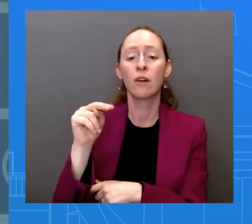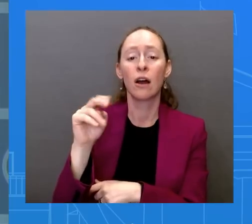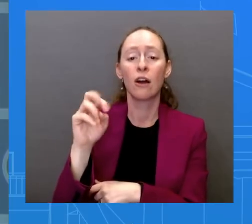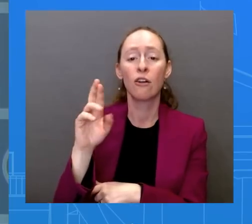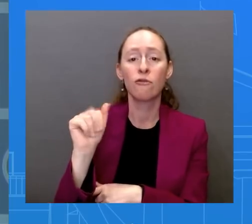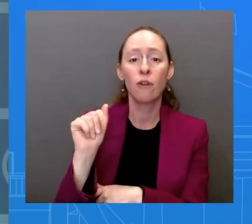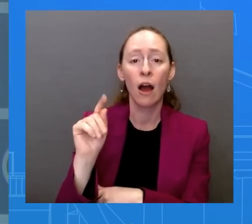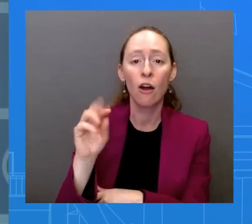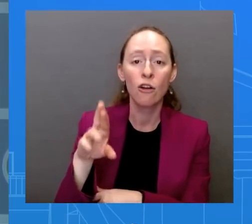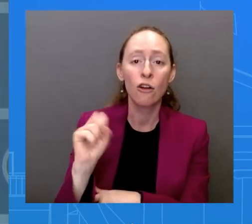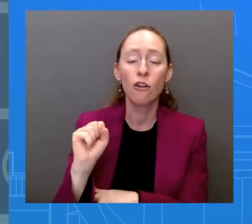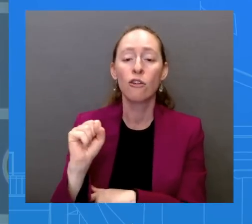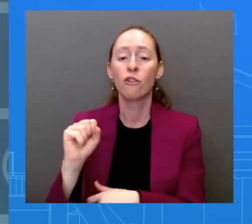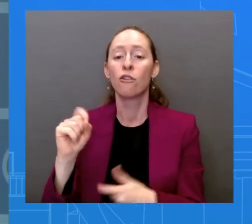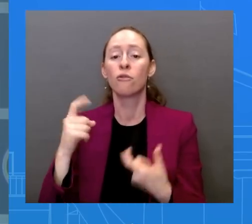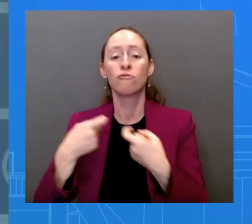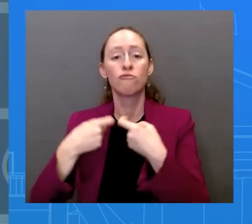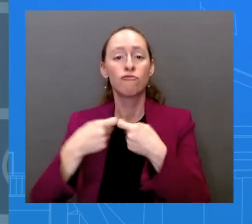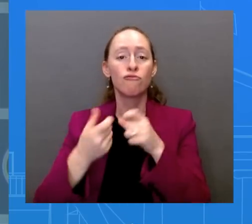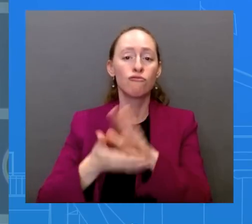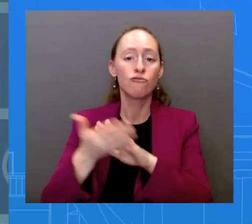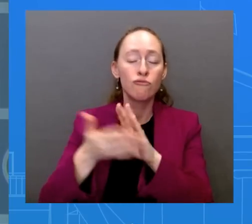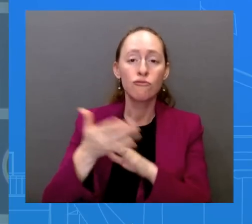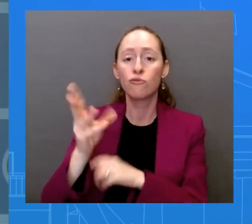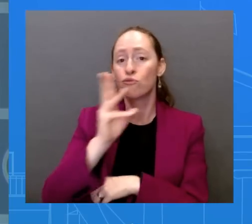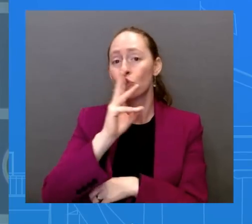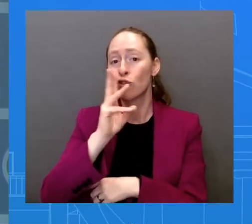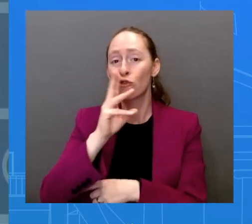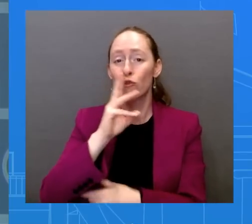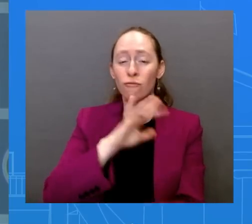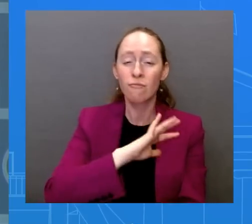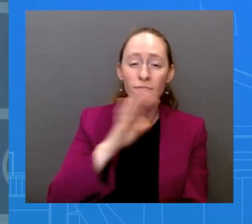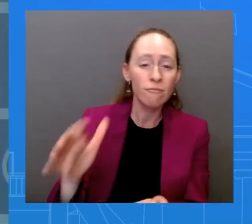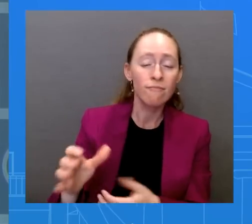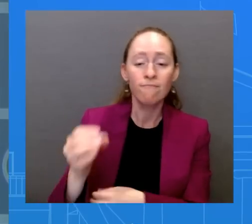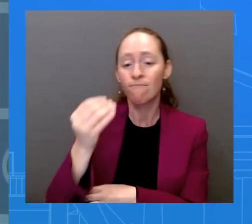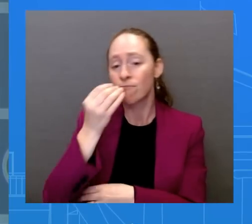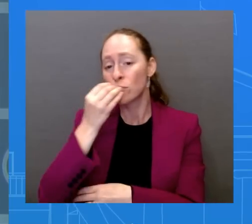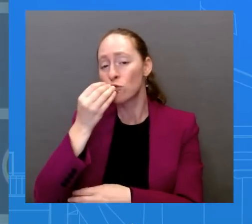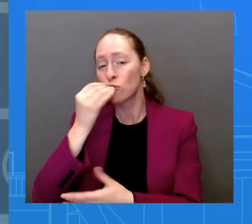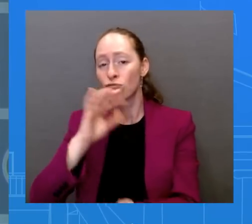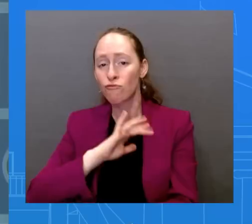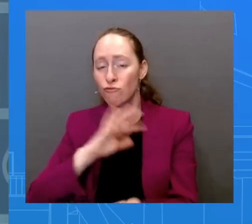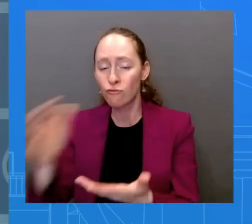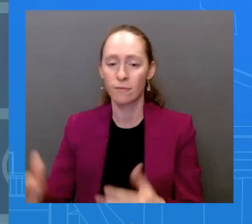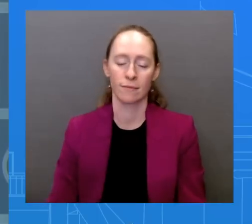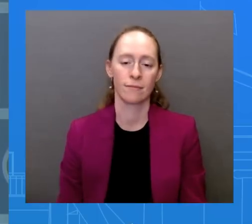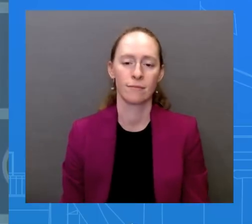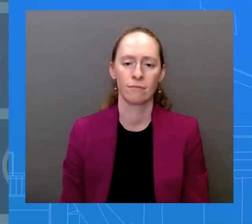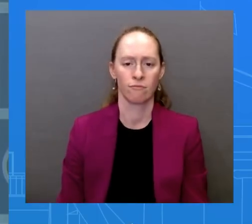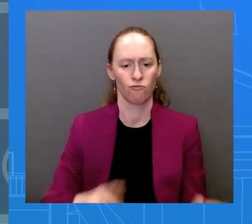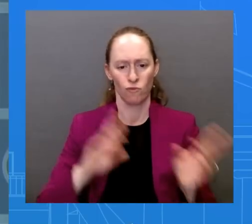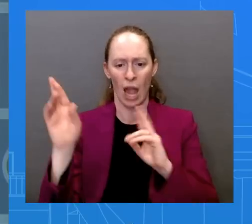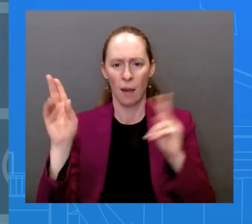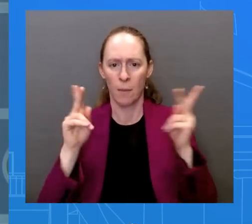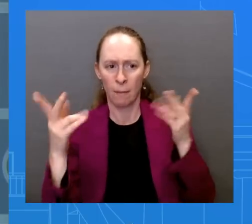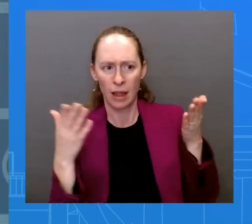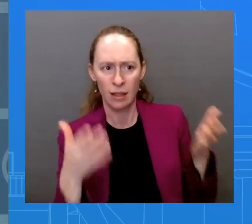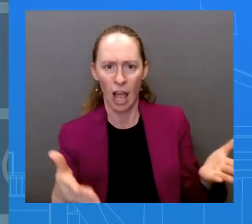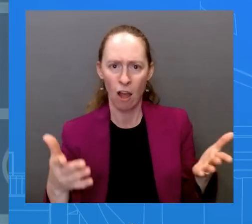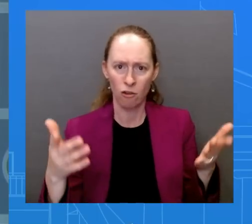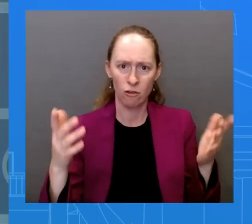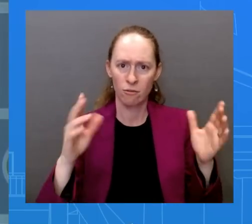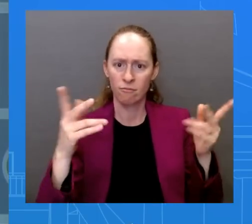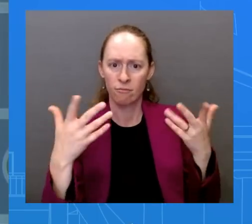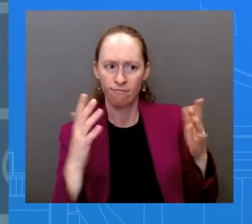FEMA also has staff on the ground supporting planning and preparation efforts. Tomorrow, Administrator Criswell will provide an